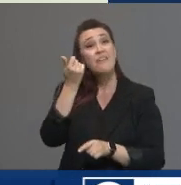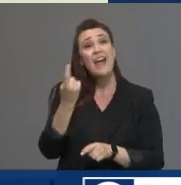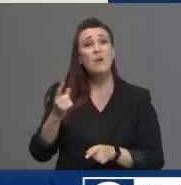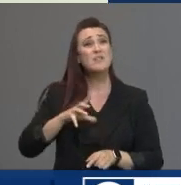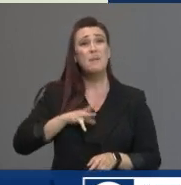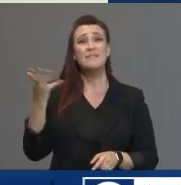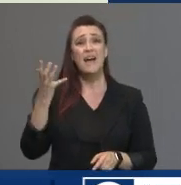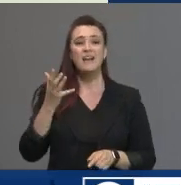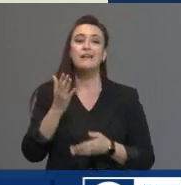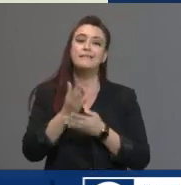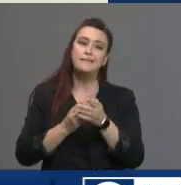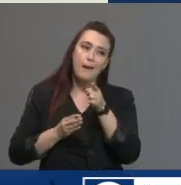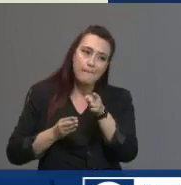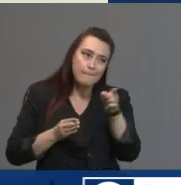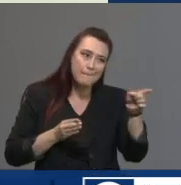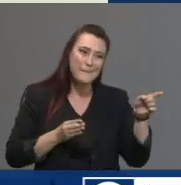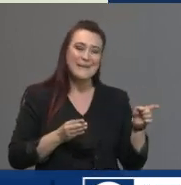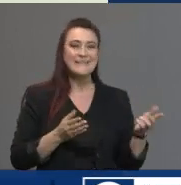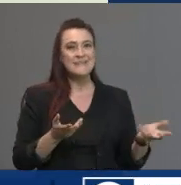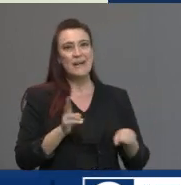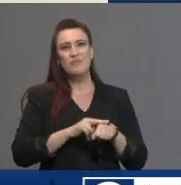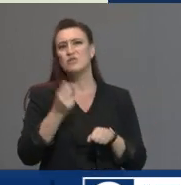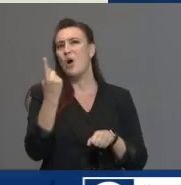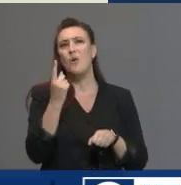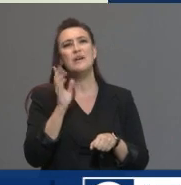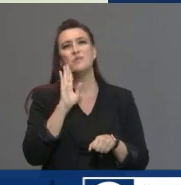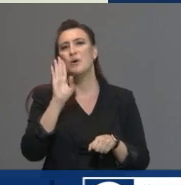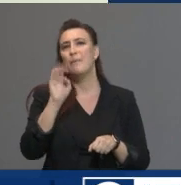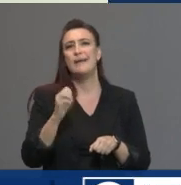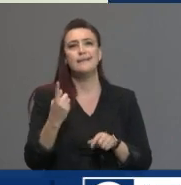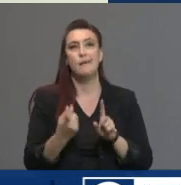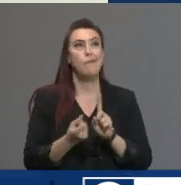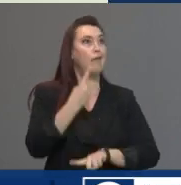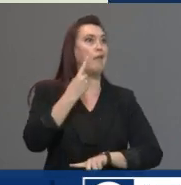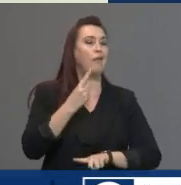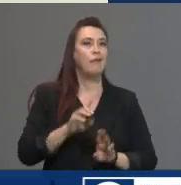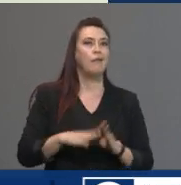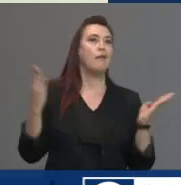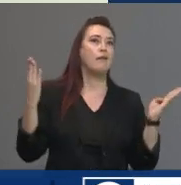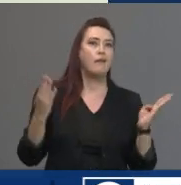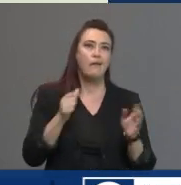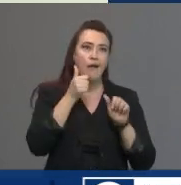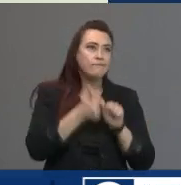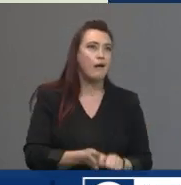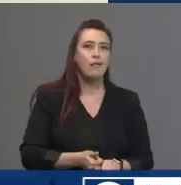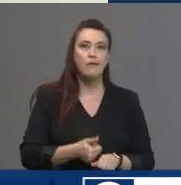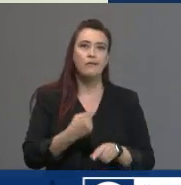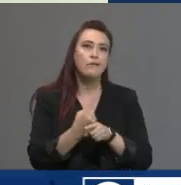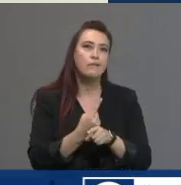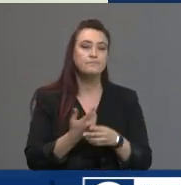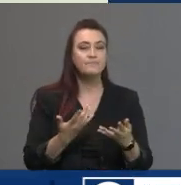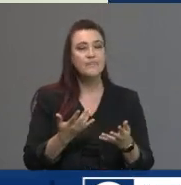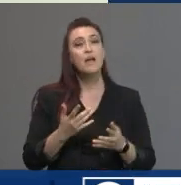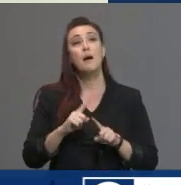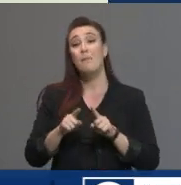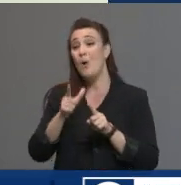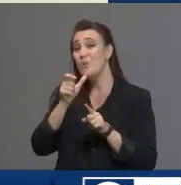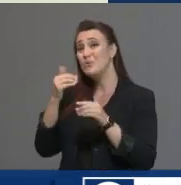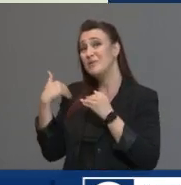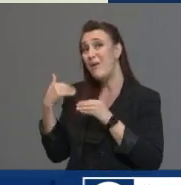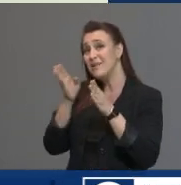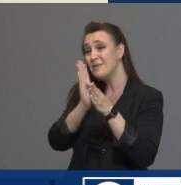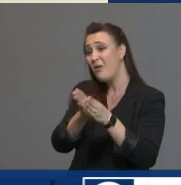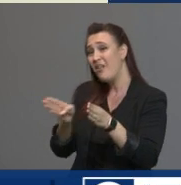with the outliers, and there's always outliers, and they always seem to be the focus of settings like this, it's the